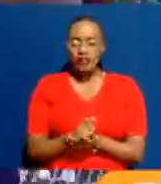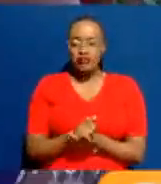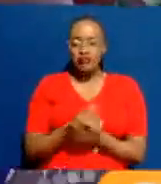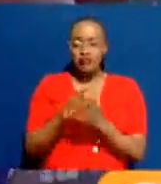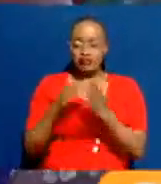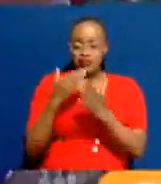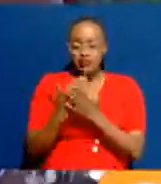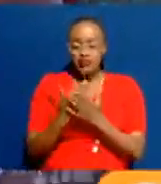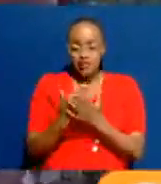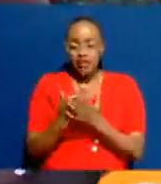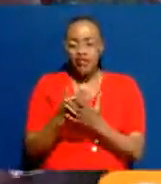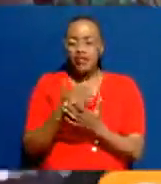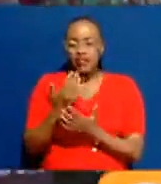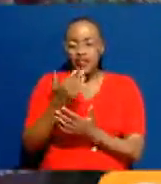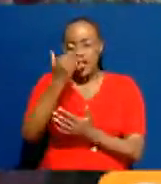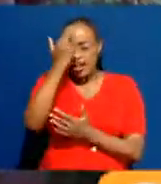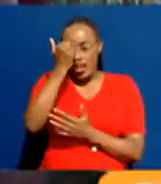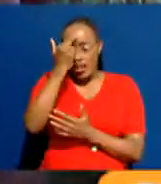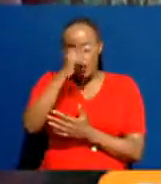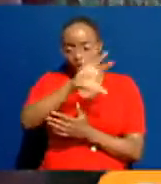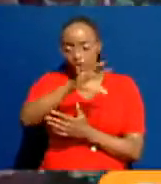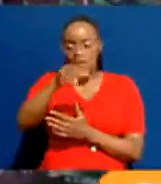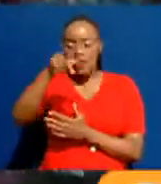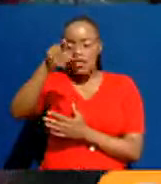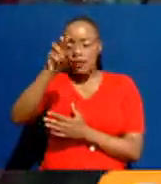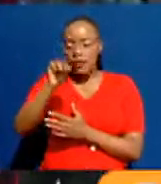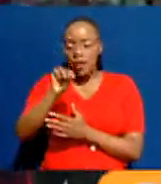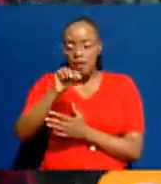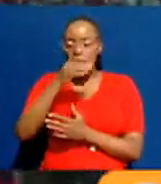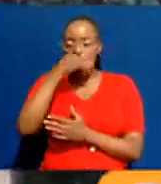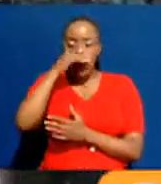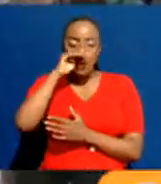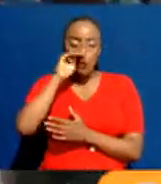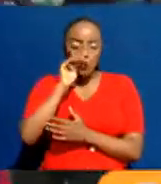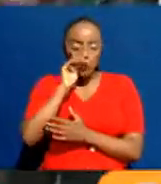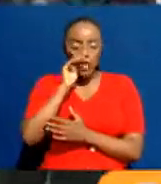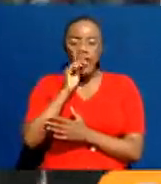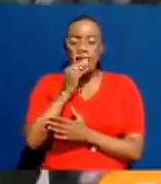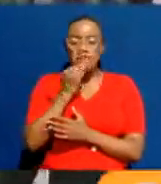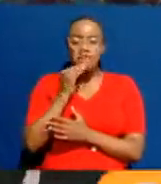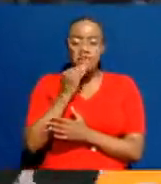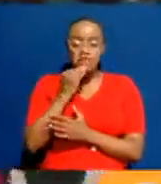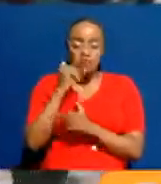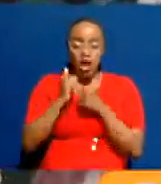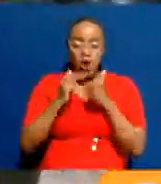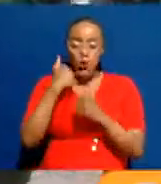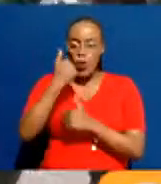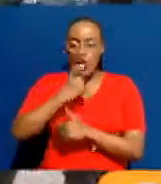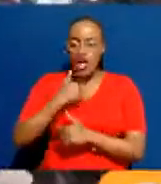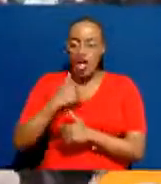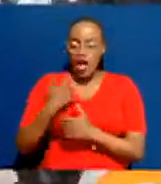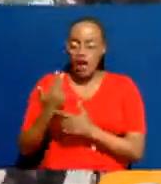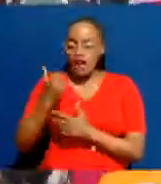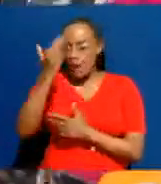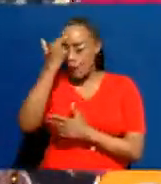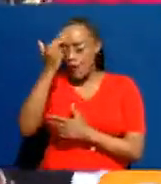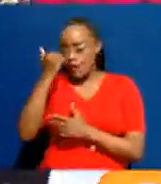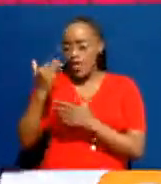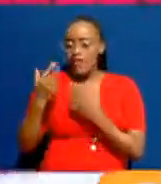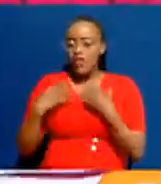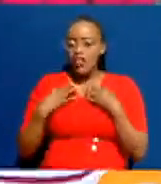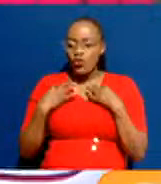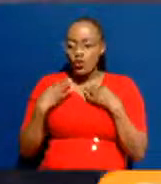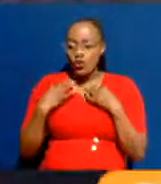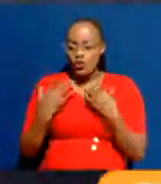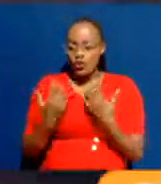Arriving at Sekenani, Narok County, was Prime Cabinet Secretary Musalia Mudavadi, donned in traditional Maasai regalia. Call